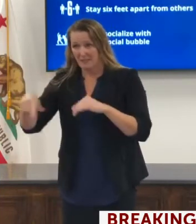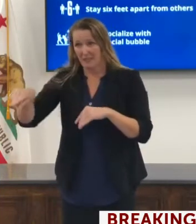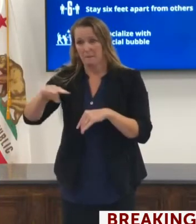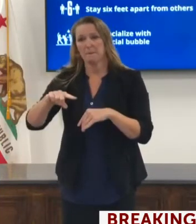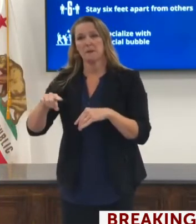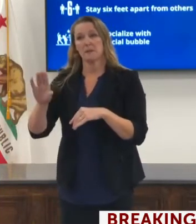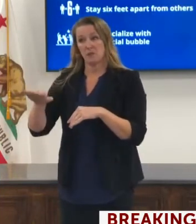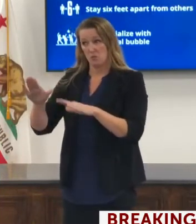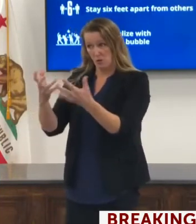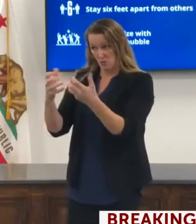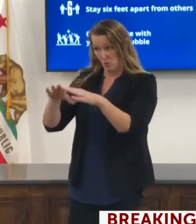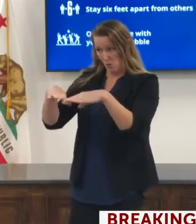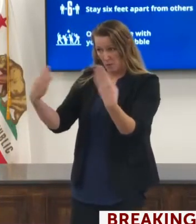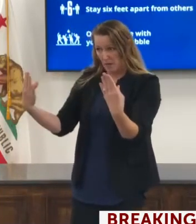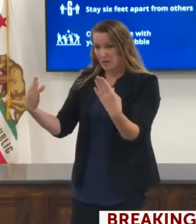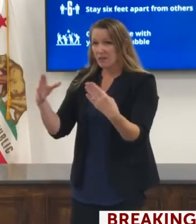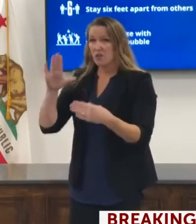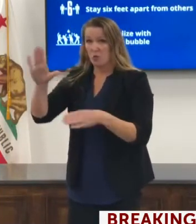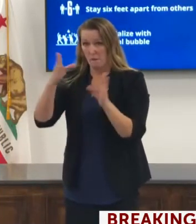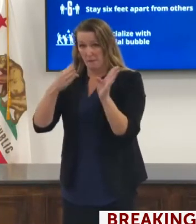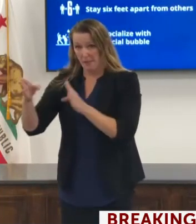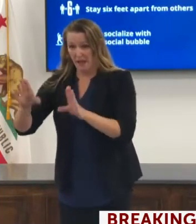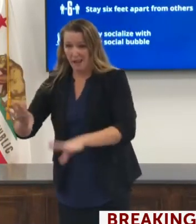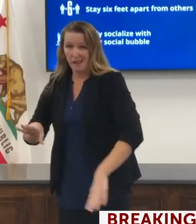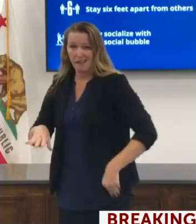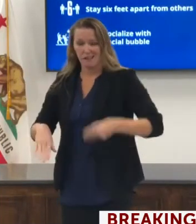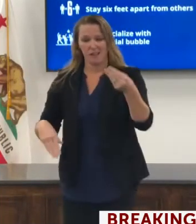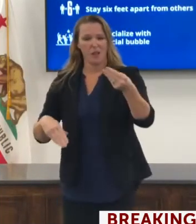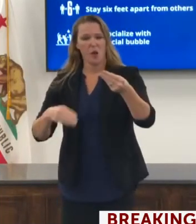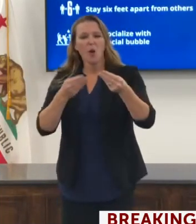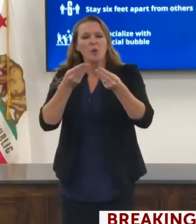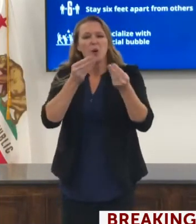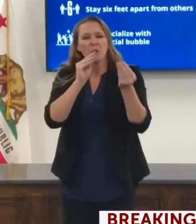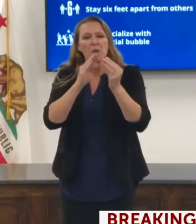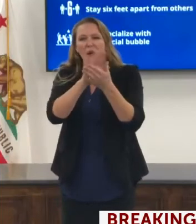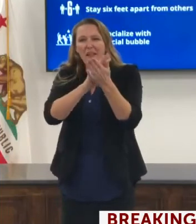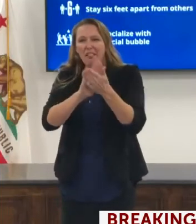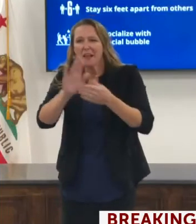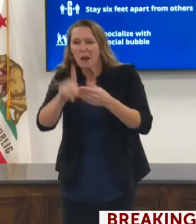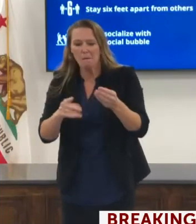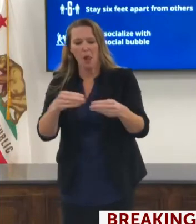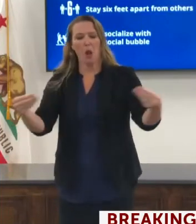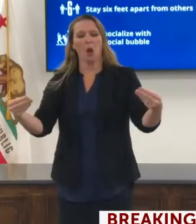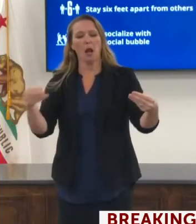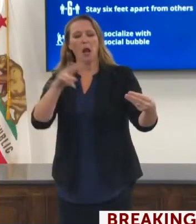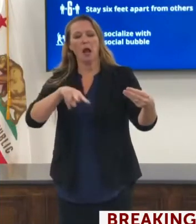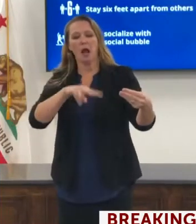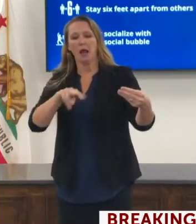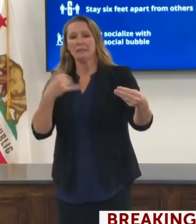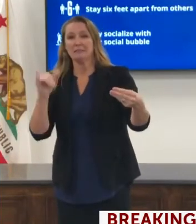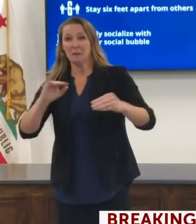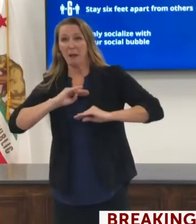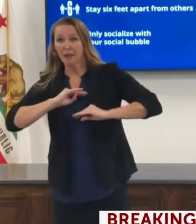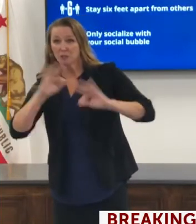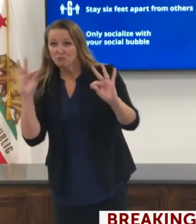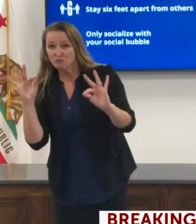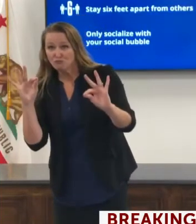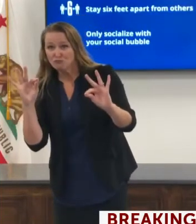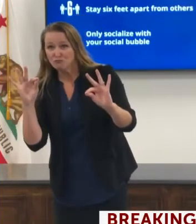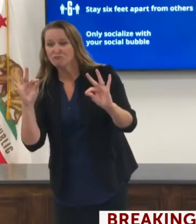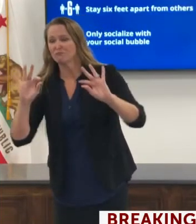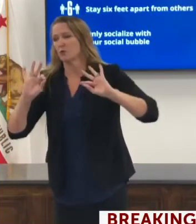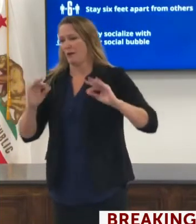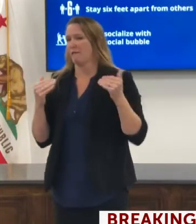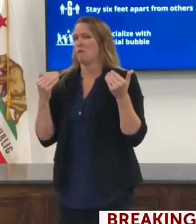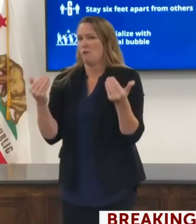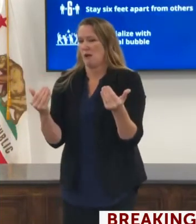meetings, to engage all of their constituents, and to share a revised and updated plan with public health for our